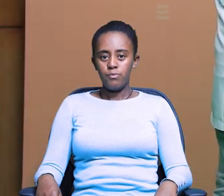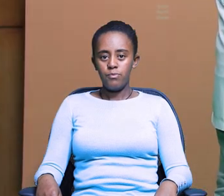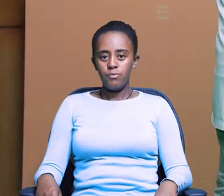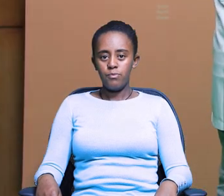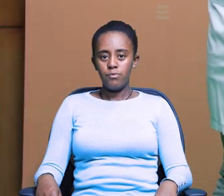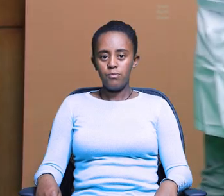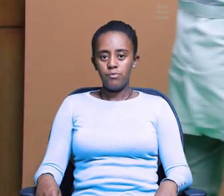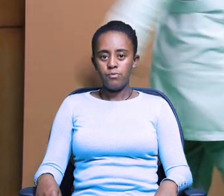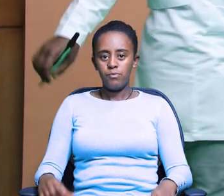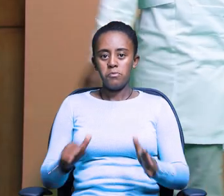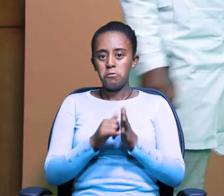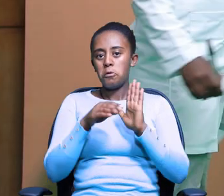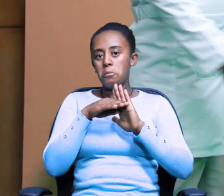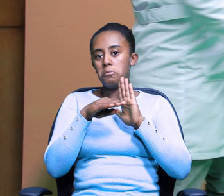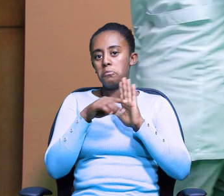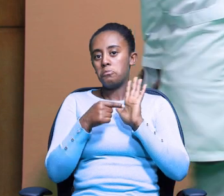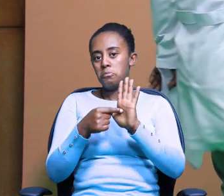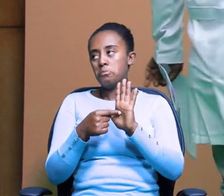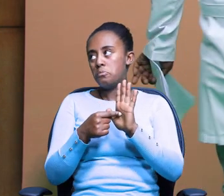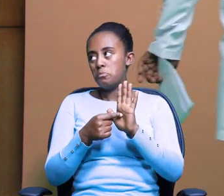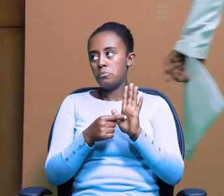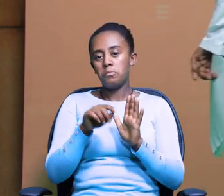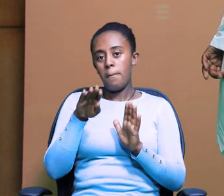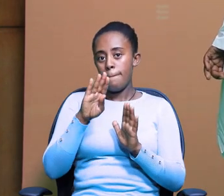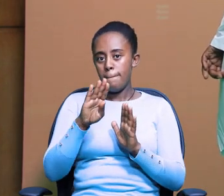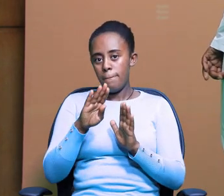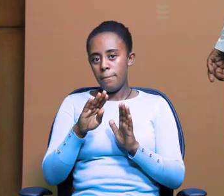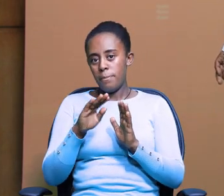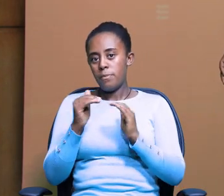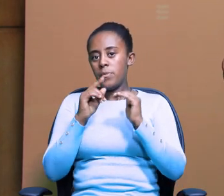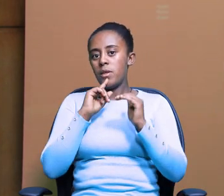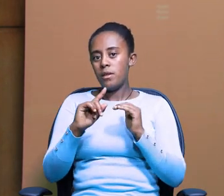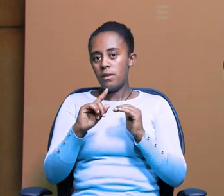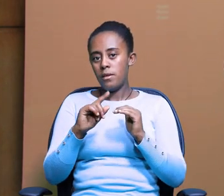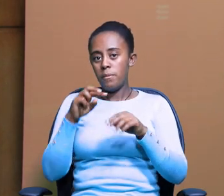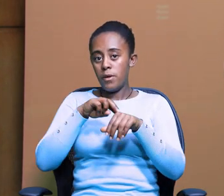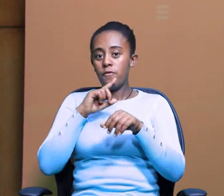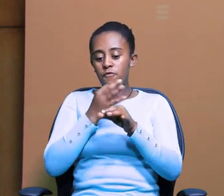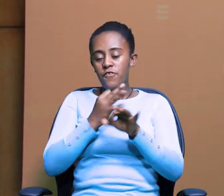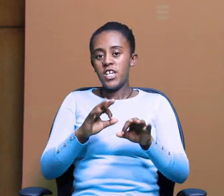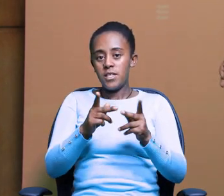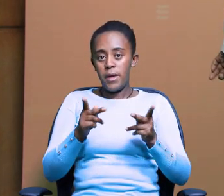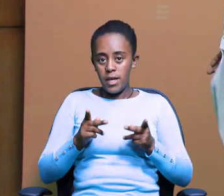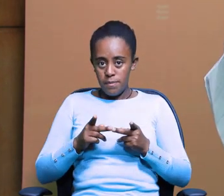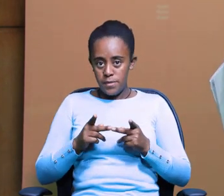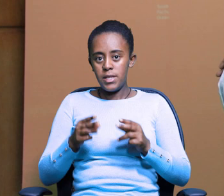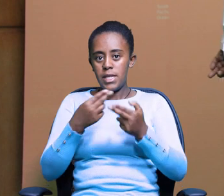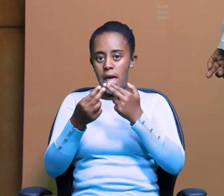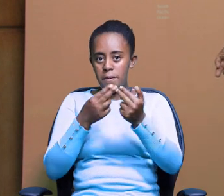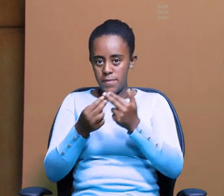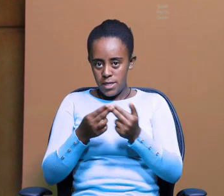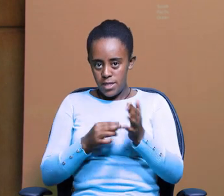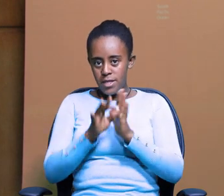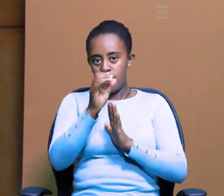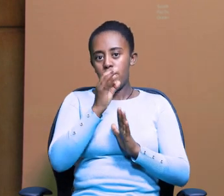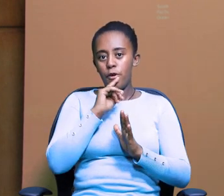that is represented by this symbol, which is equal to permittivity of free space times